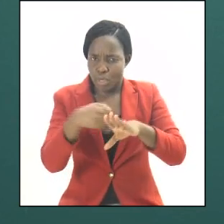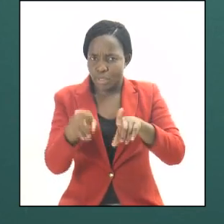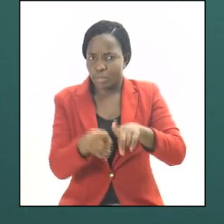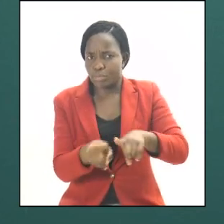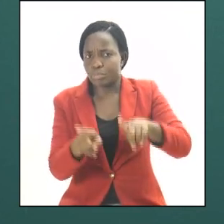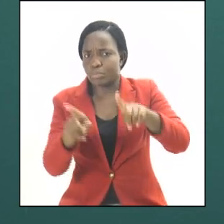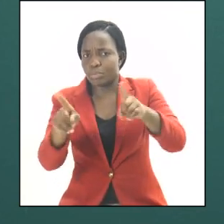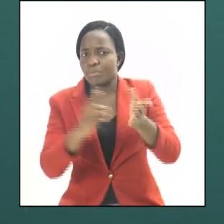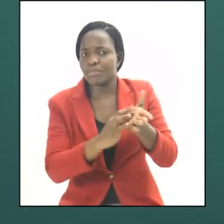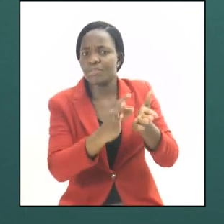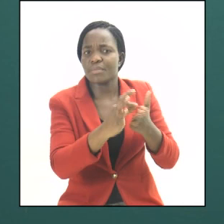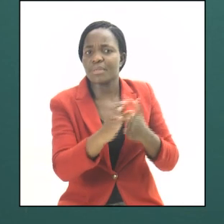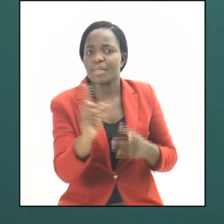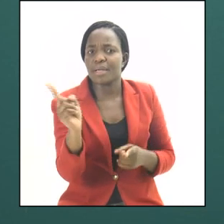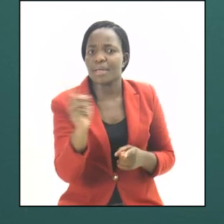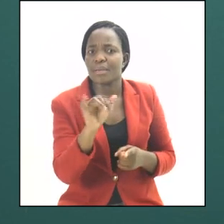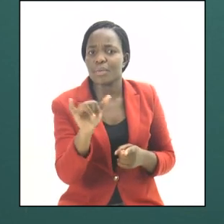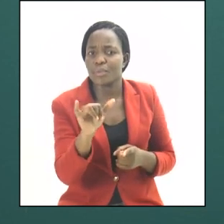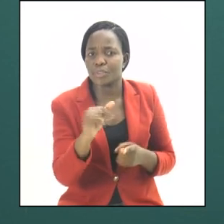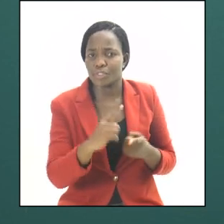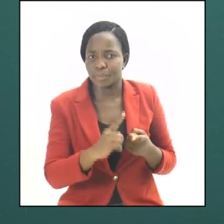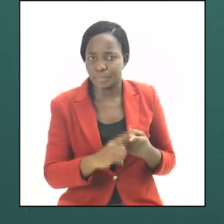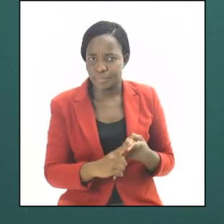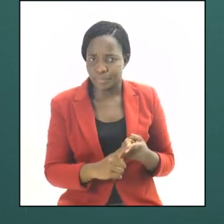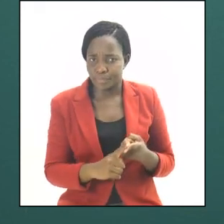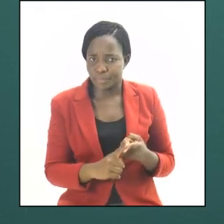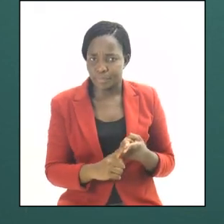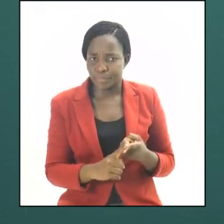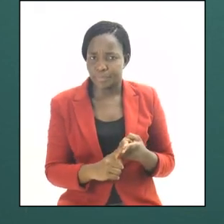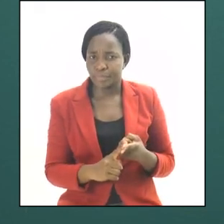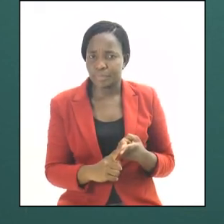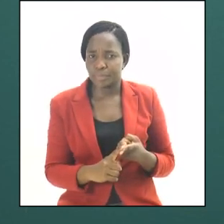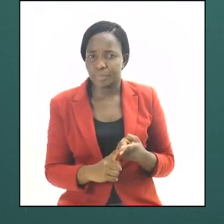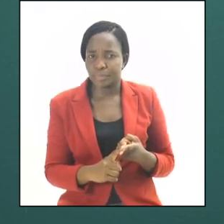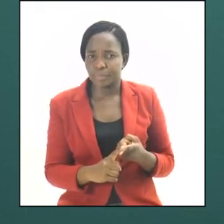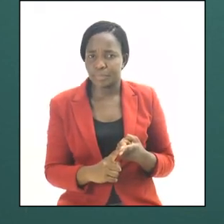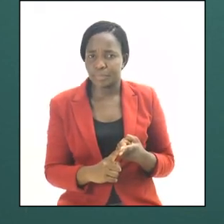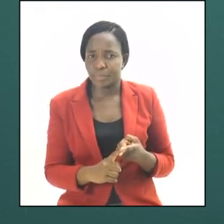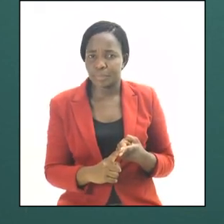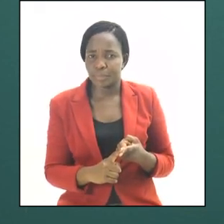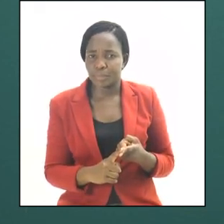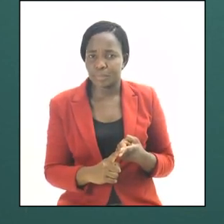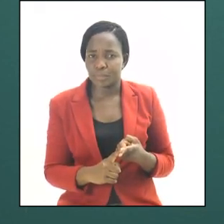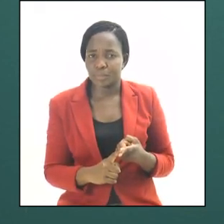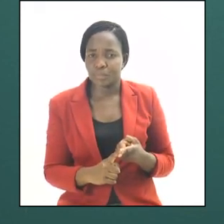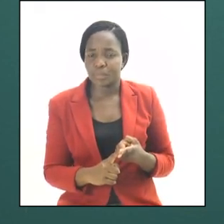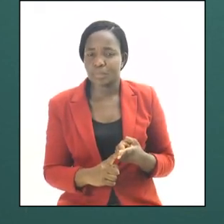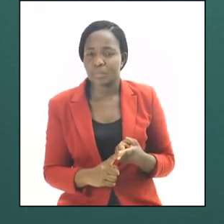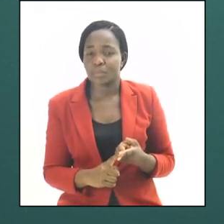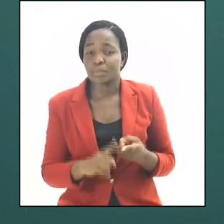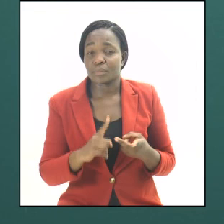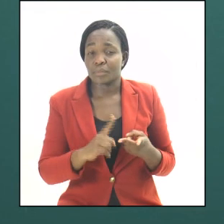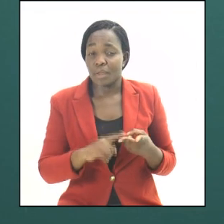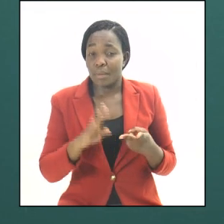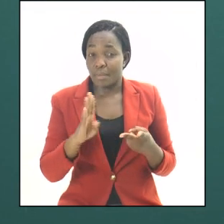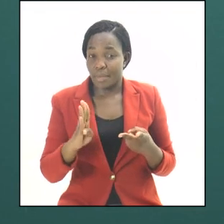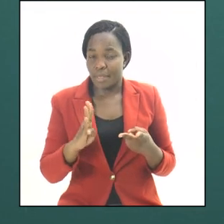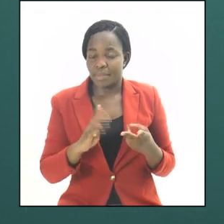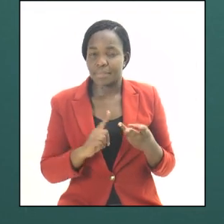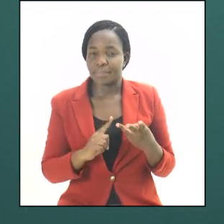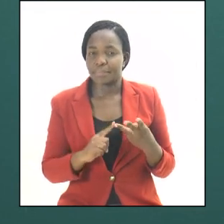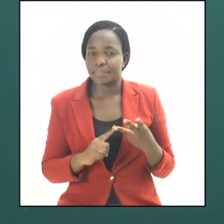area of a trapezium? Is it A, half times base times height,